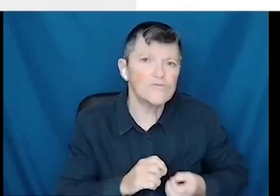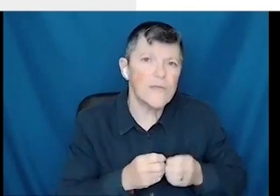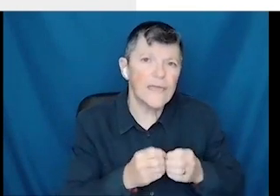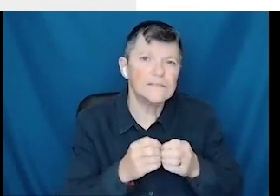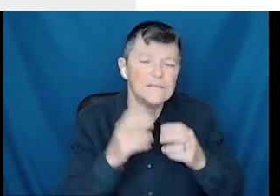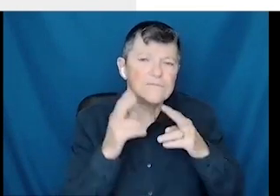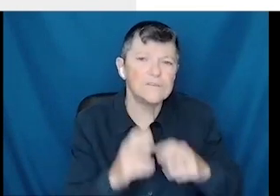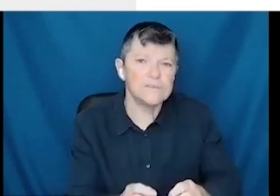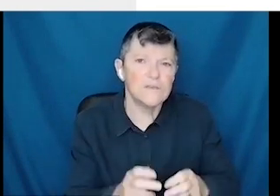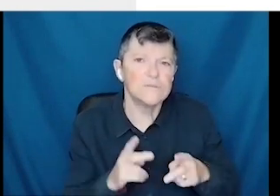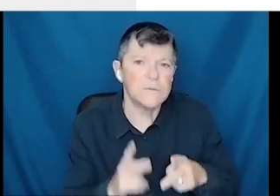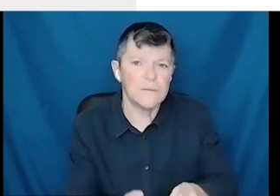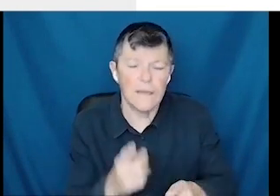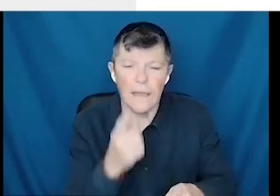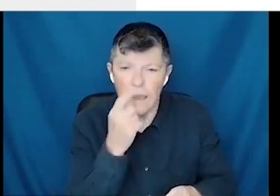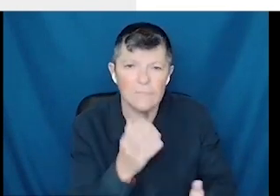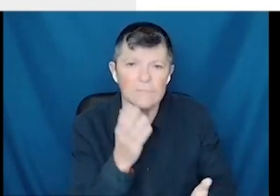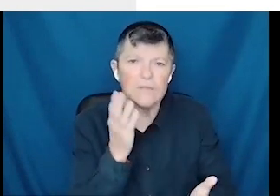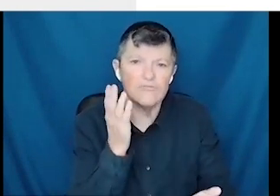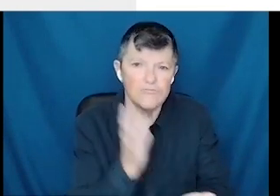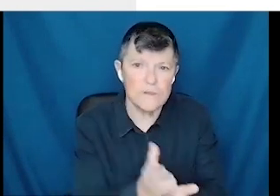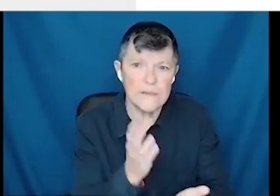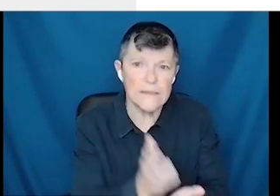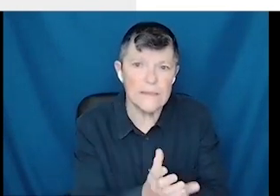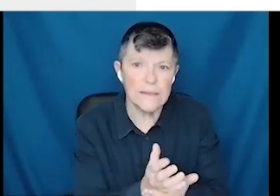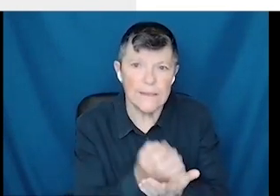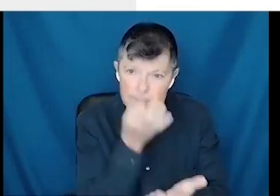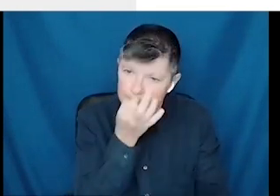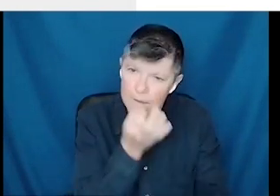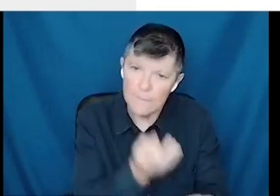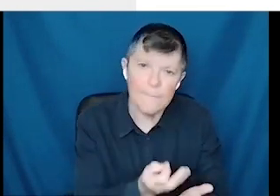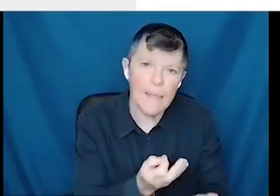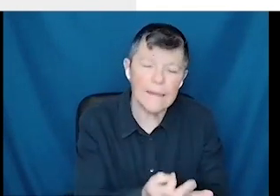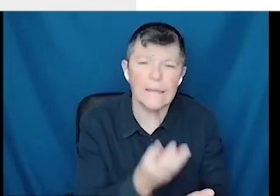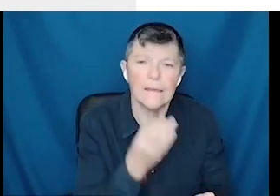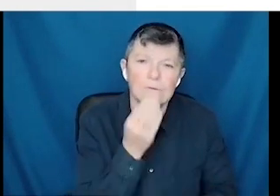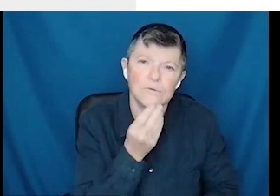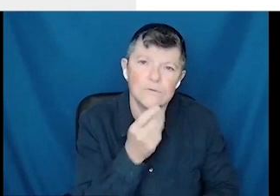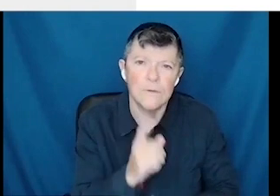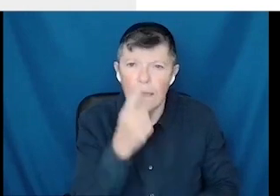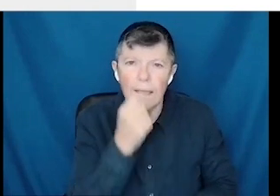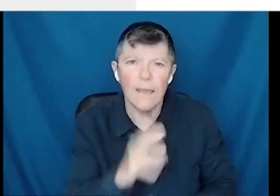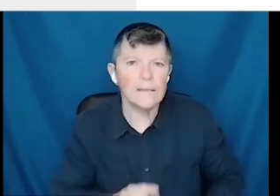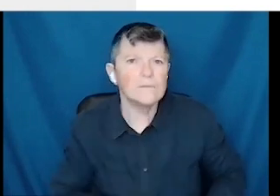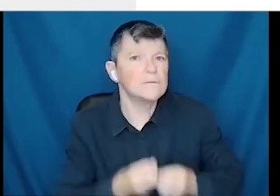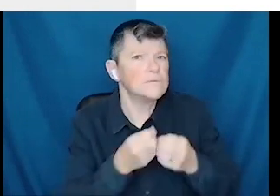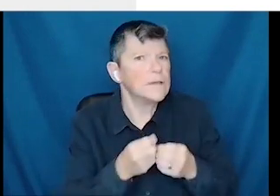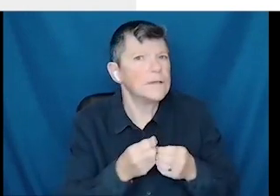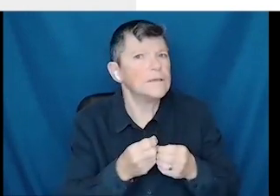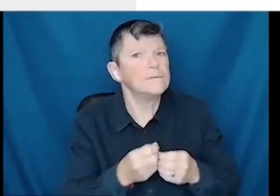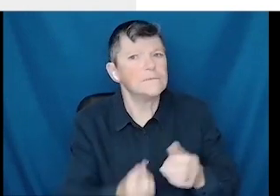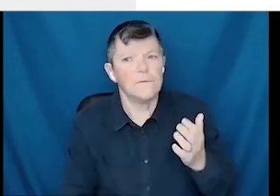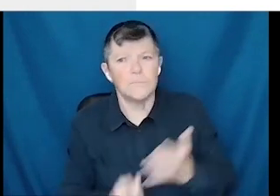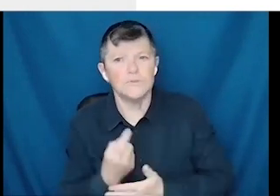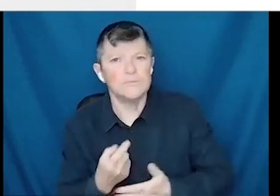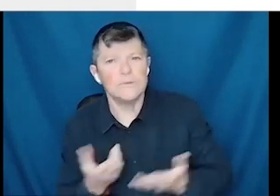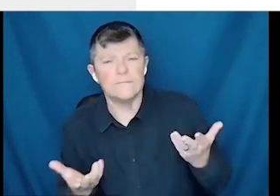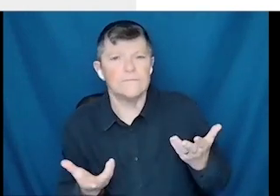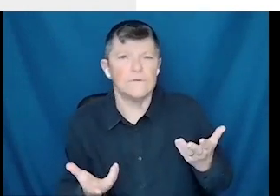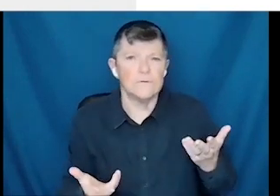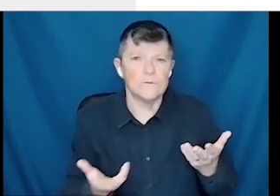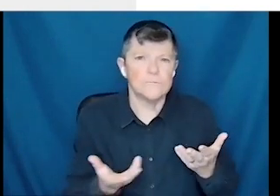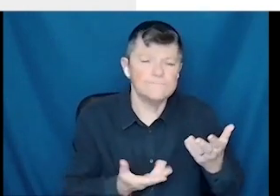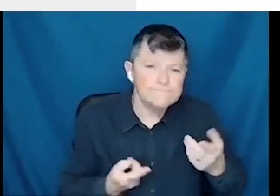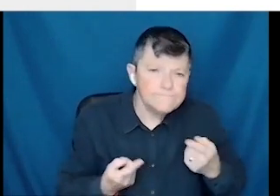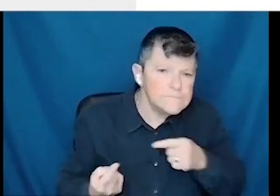really compelling and really useful. So they can kind of create a space for debate and dialogue around